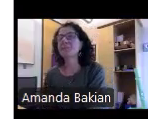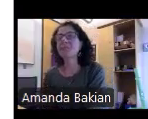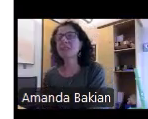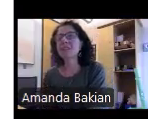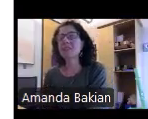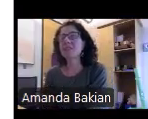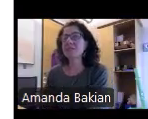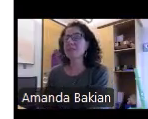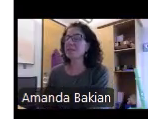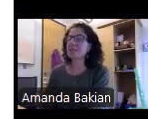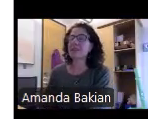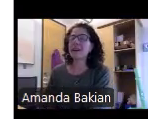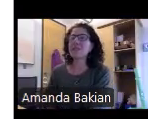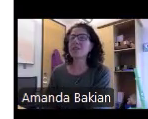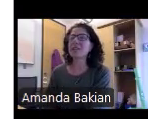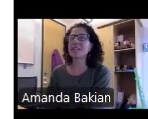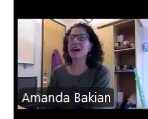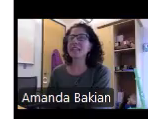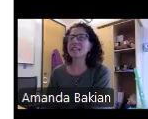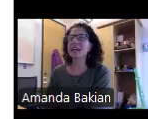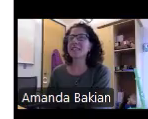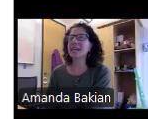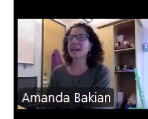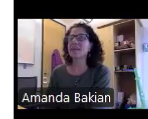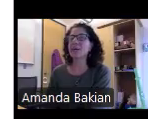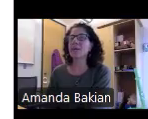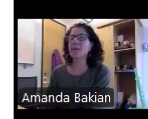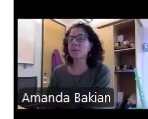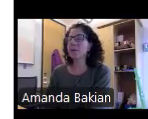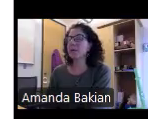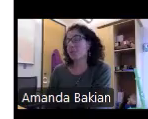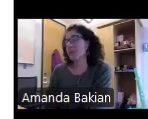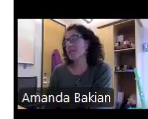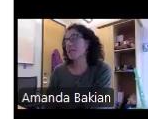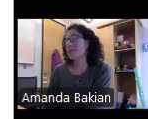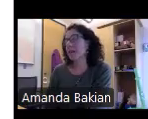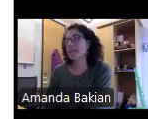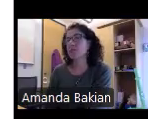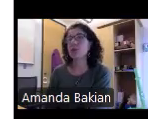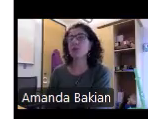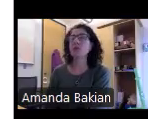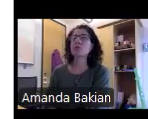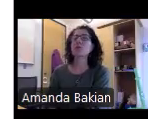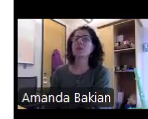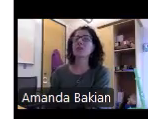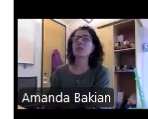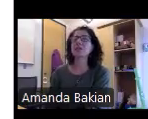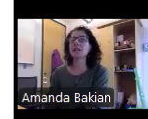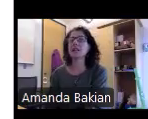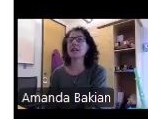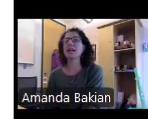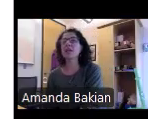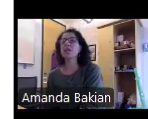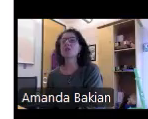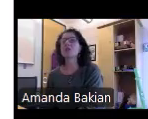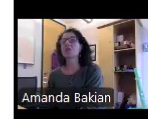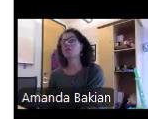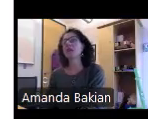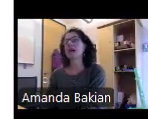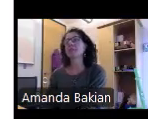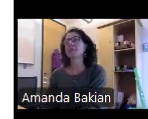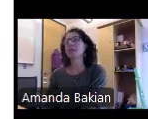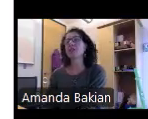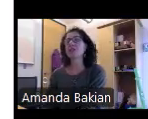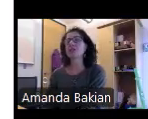And this is kind of looking in hindsight, an impressive study. So this was called the UCLA